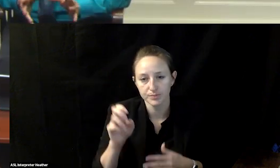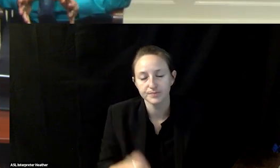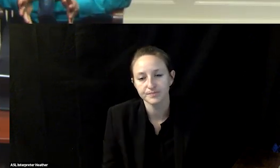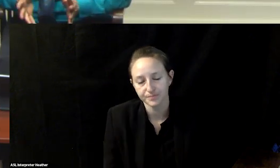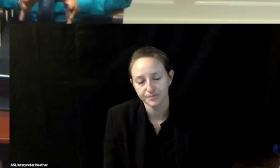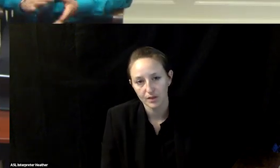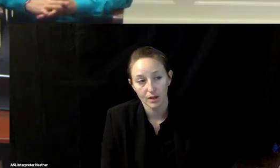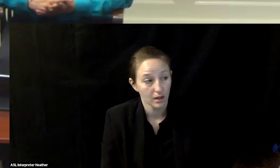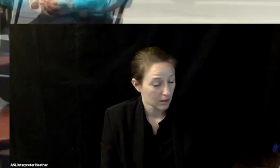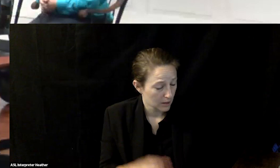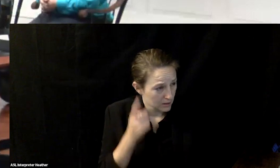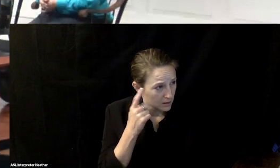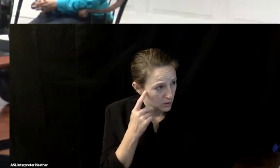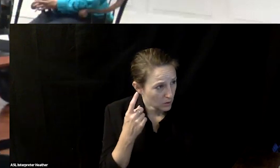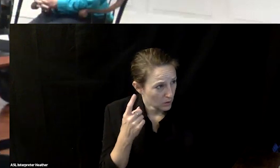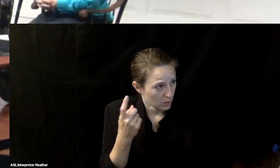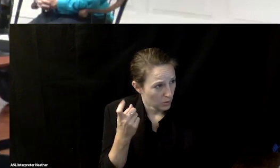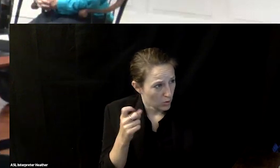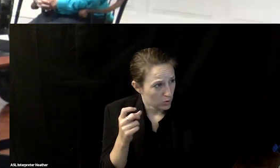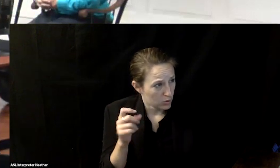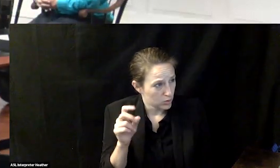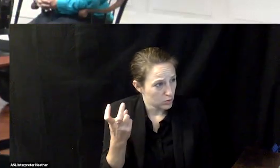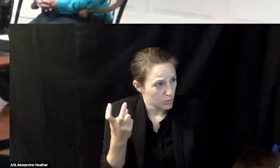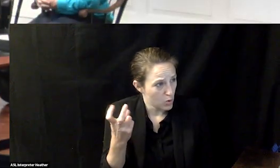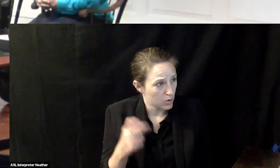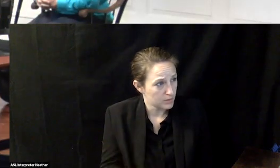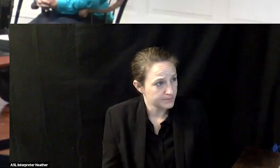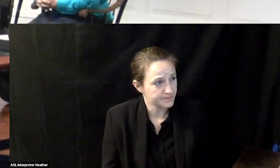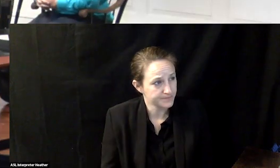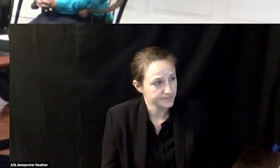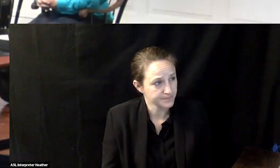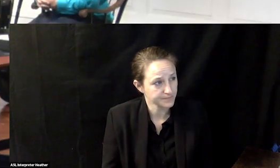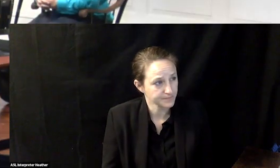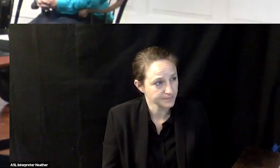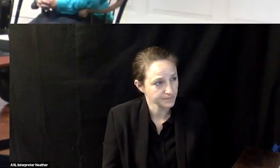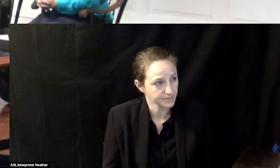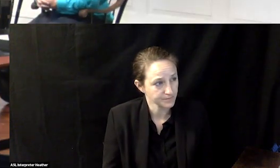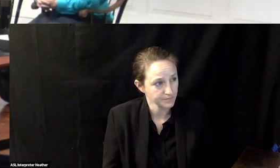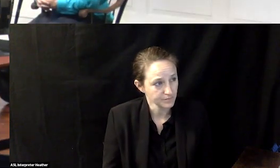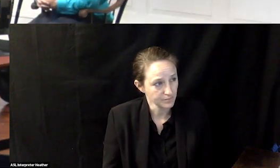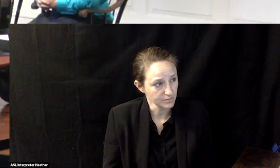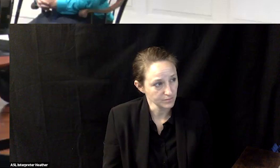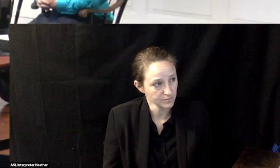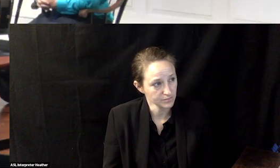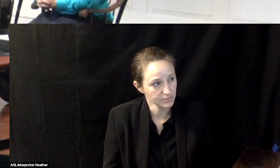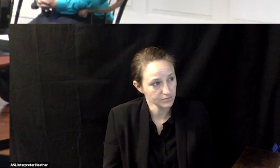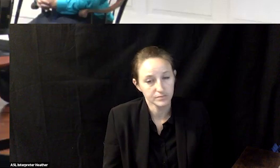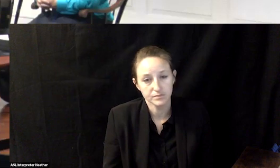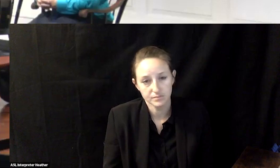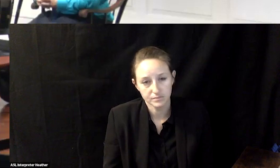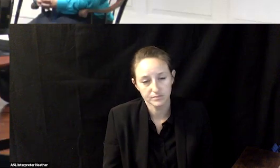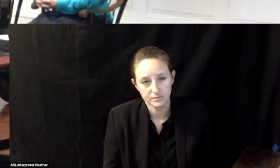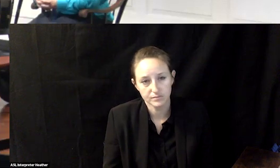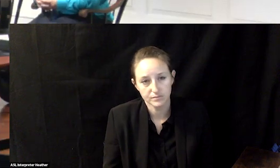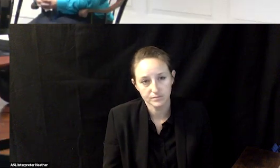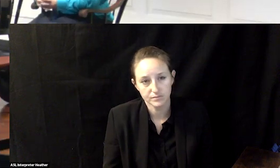You have time for one or two more? Yeah. Any other questions? Or actually, I do. Oh, here we go. We got another question in